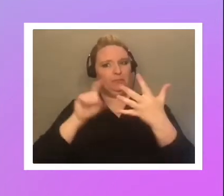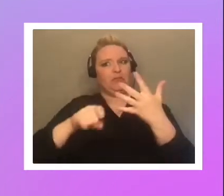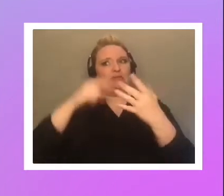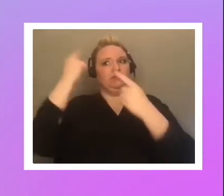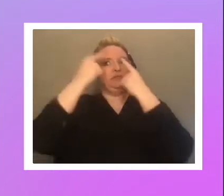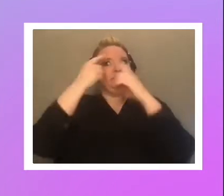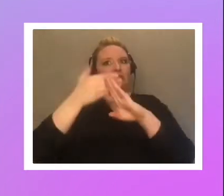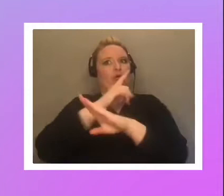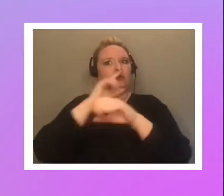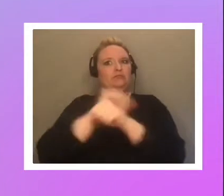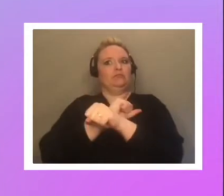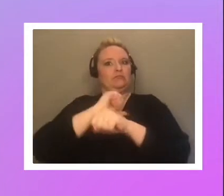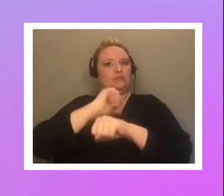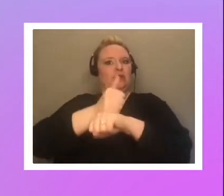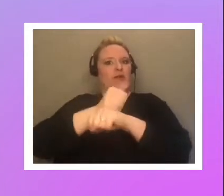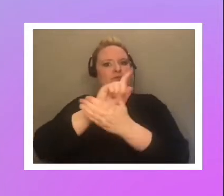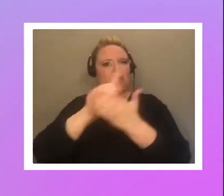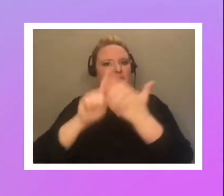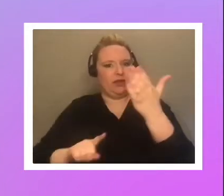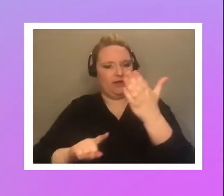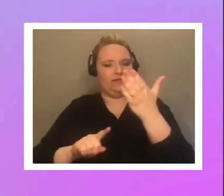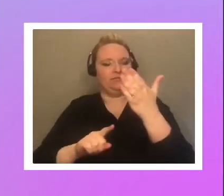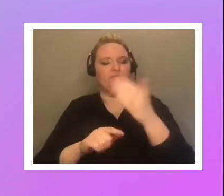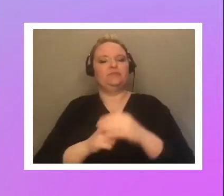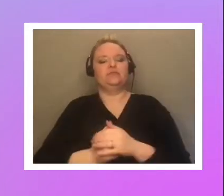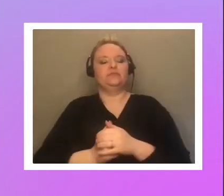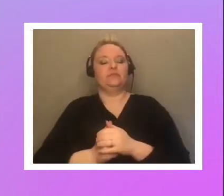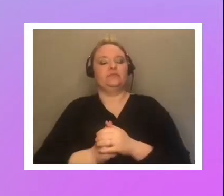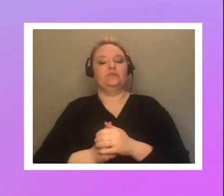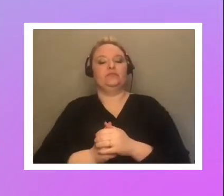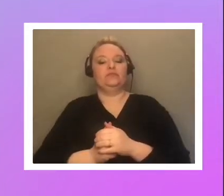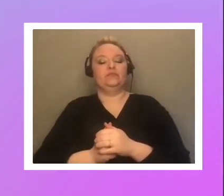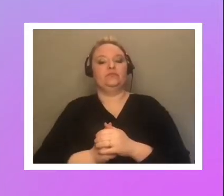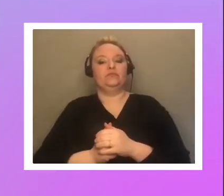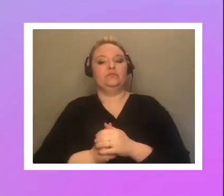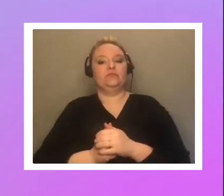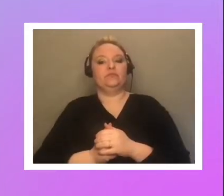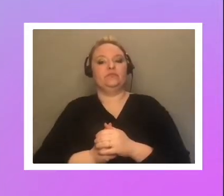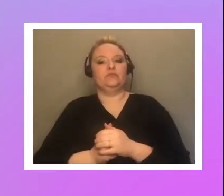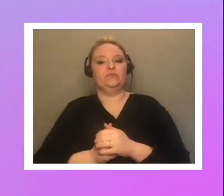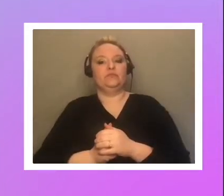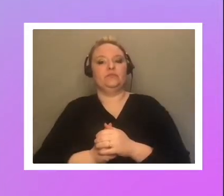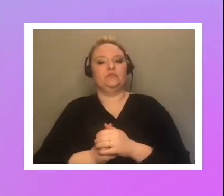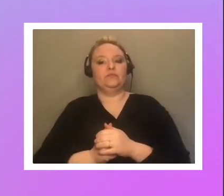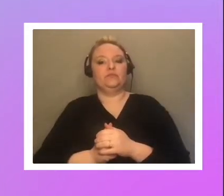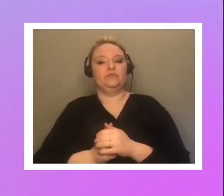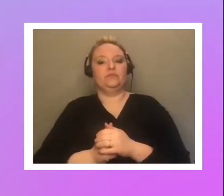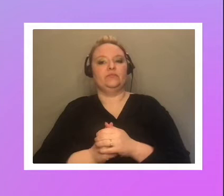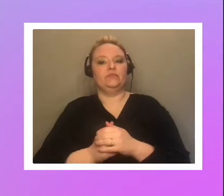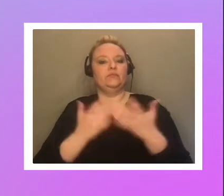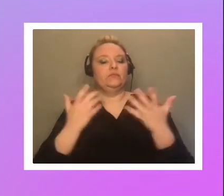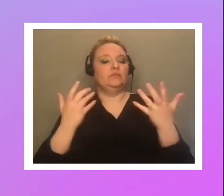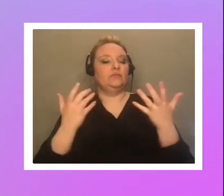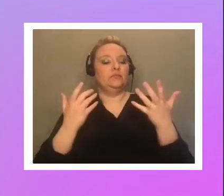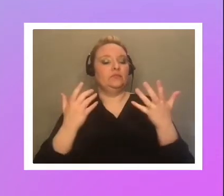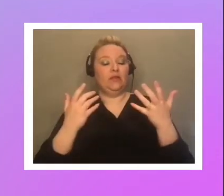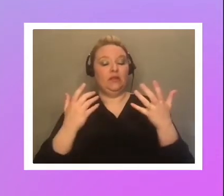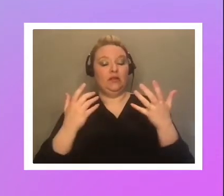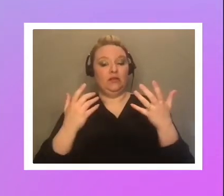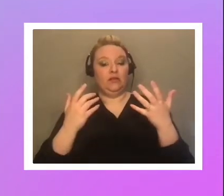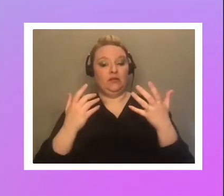use to produce the project. So you don't even want to start thinking